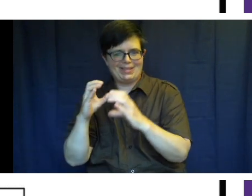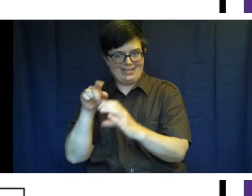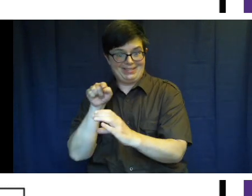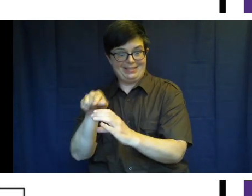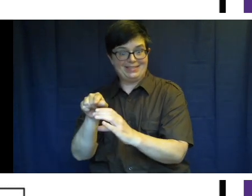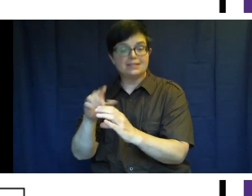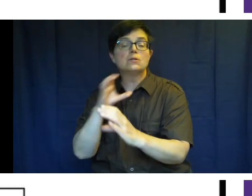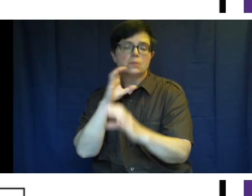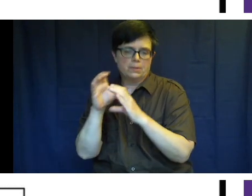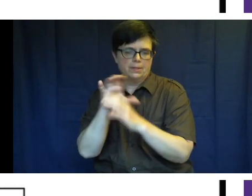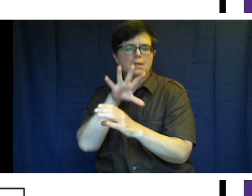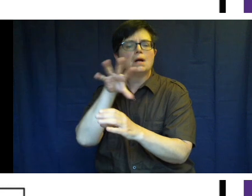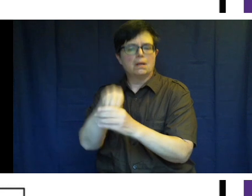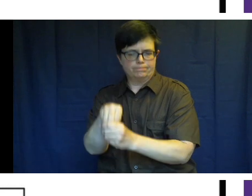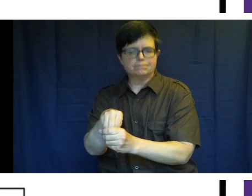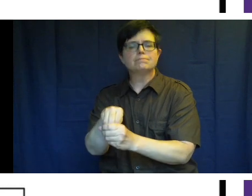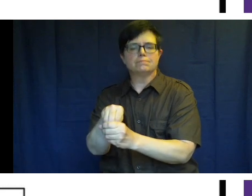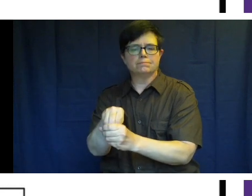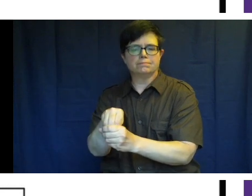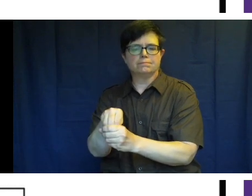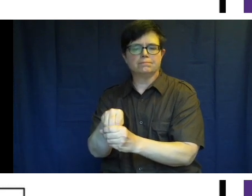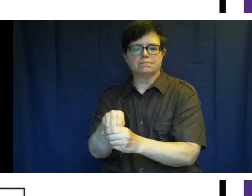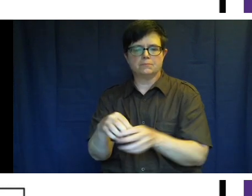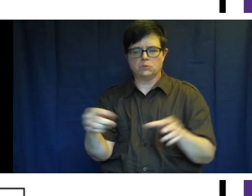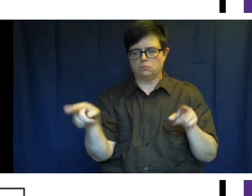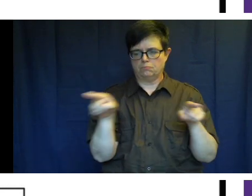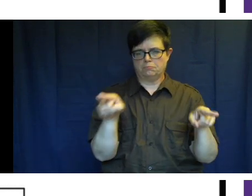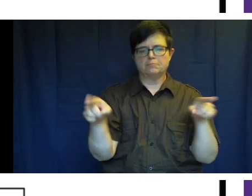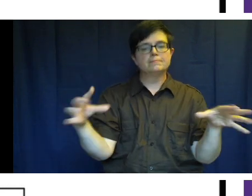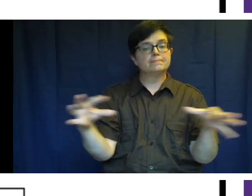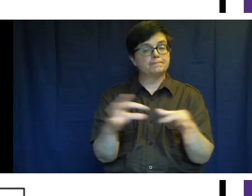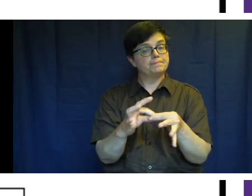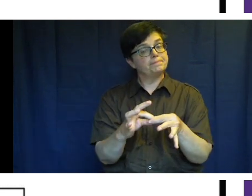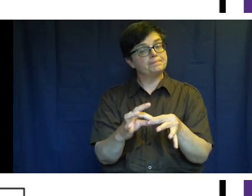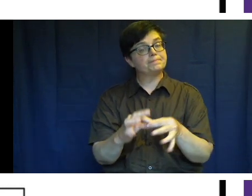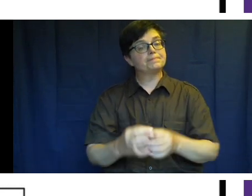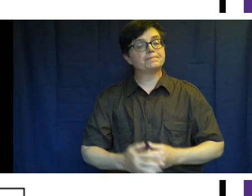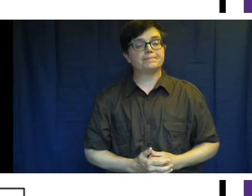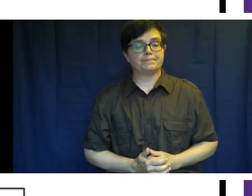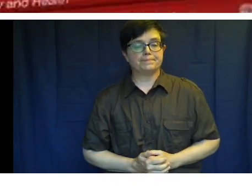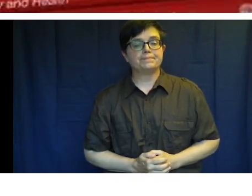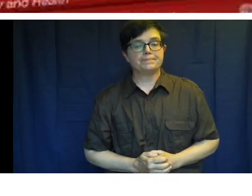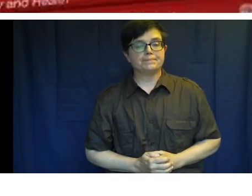to communicate, which is part of the concept of participation.